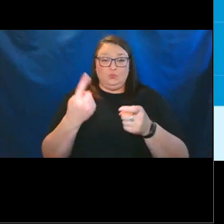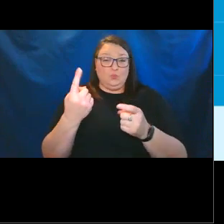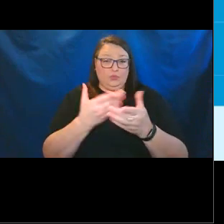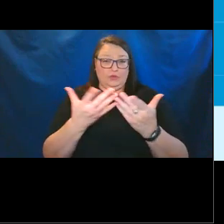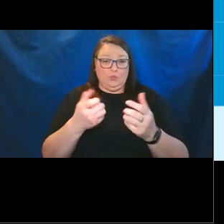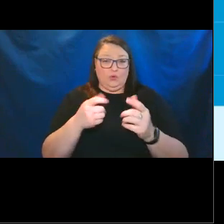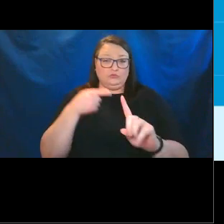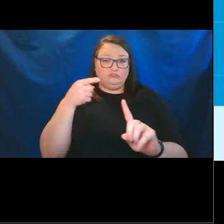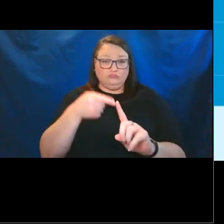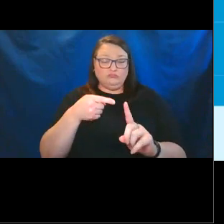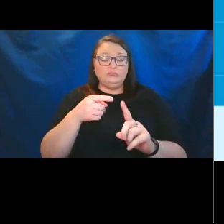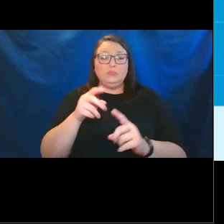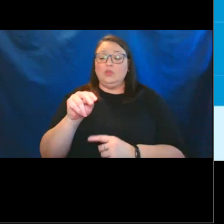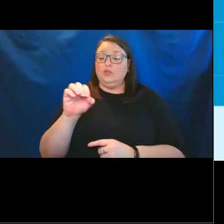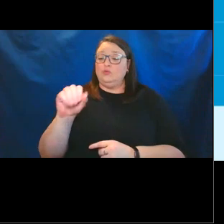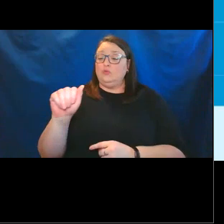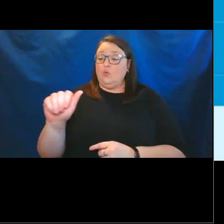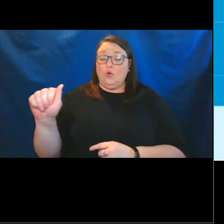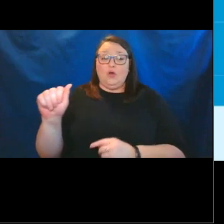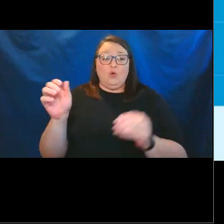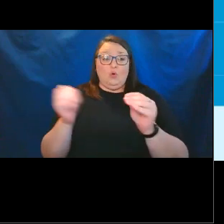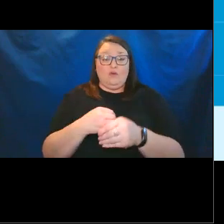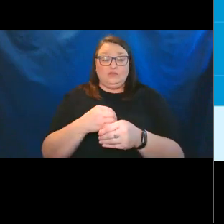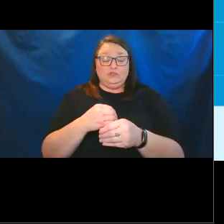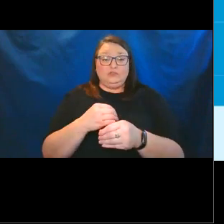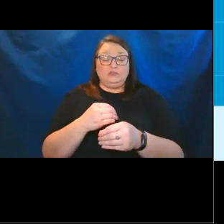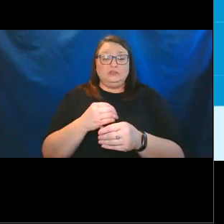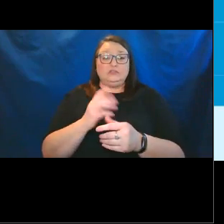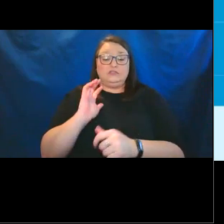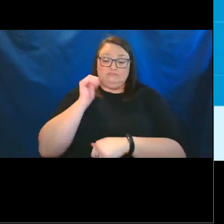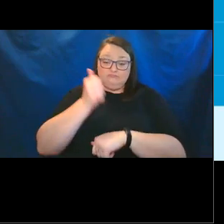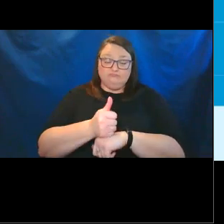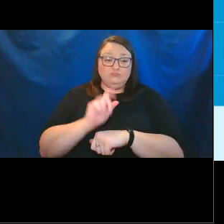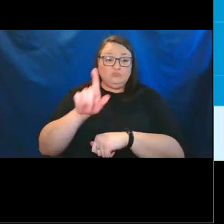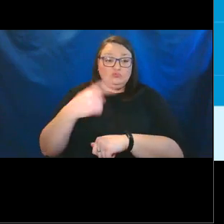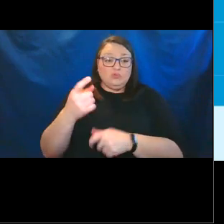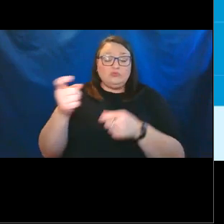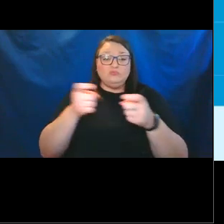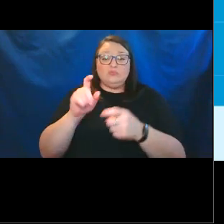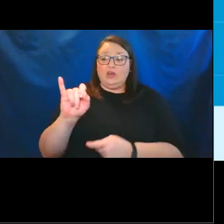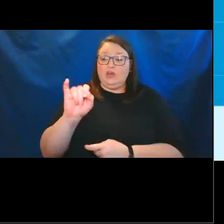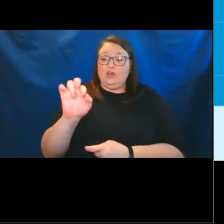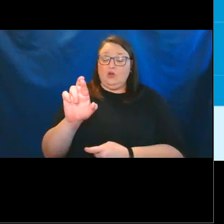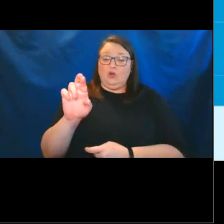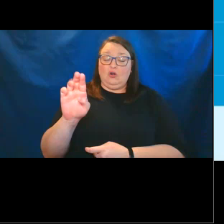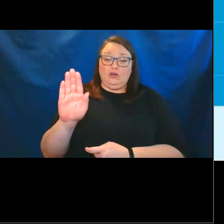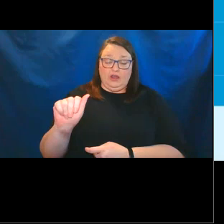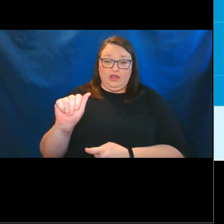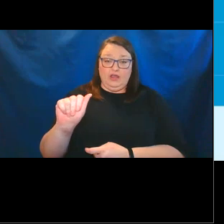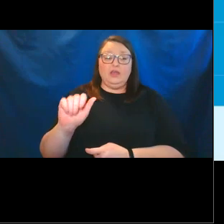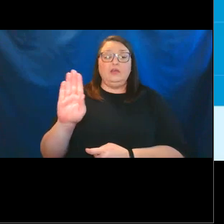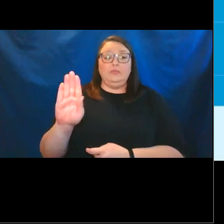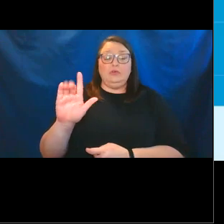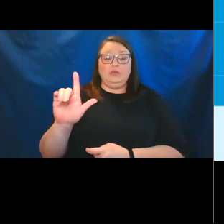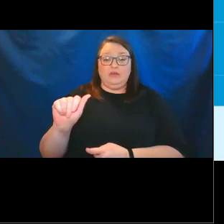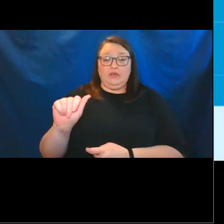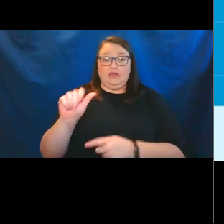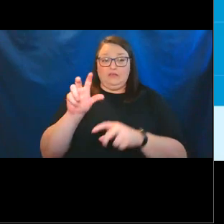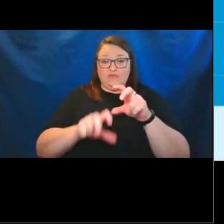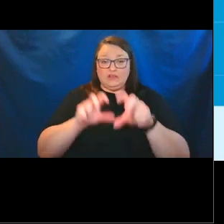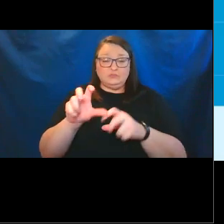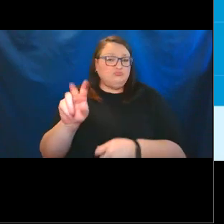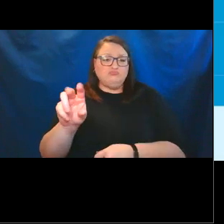these NOAA offices were not established strictly to run the IRA and BIL investments. Obviously, those